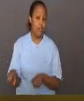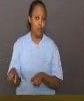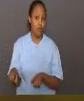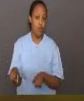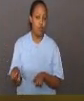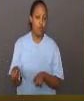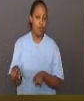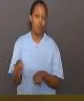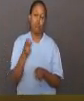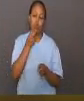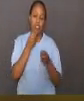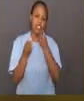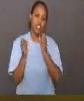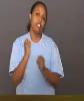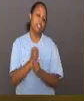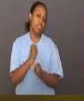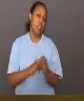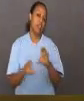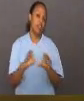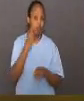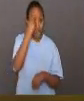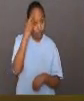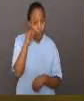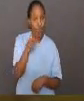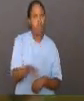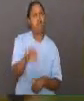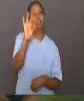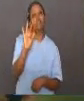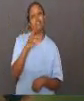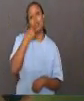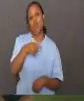even commit crimes in order to get them.